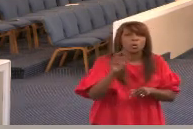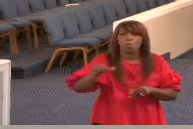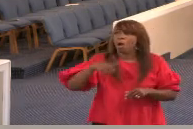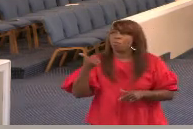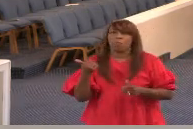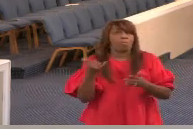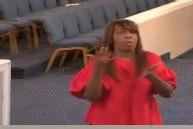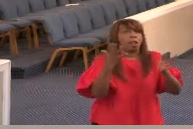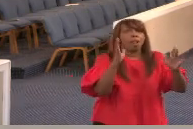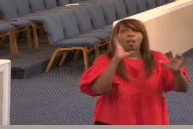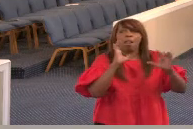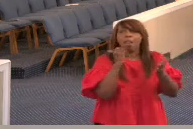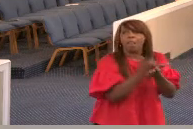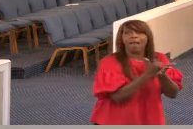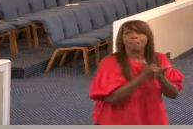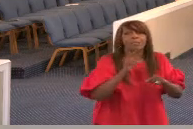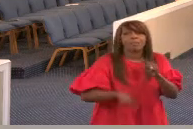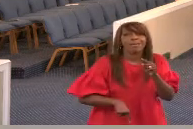will.